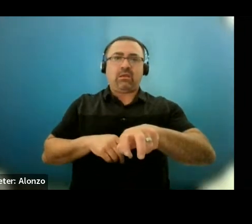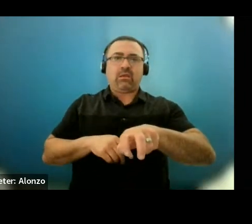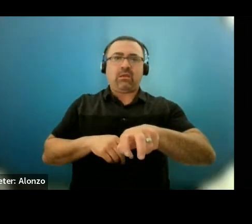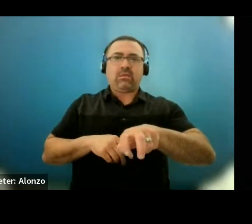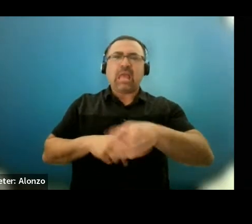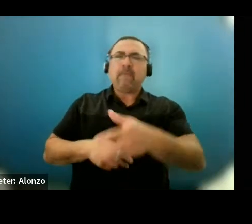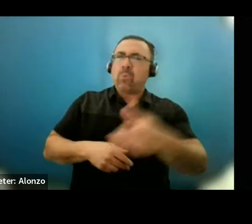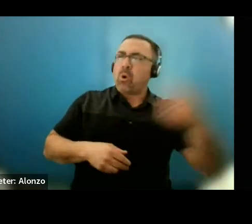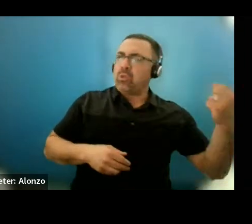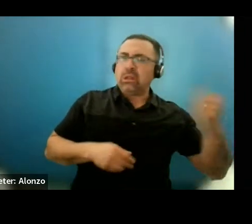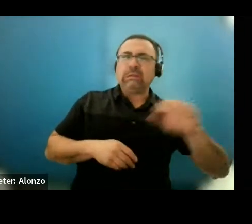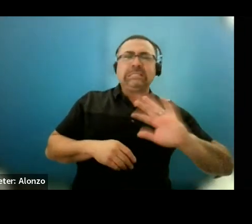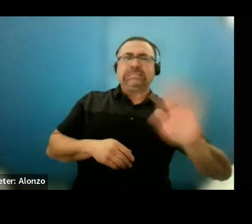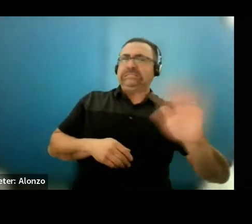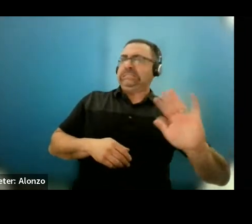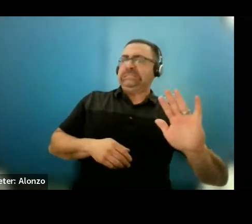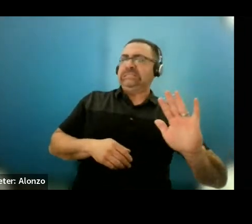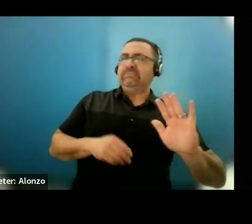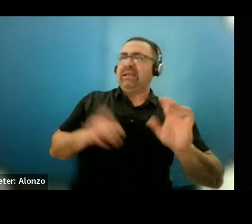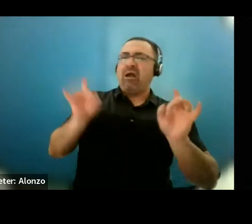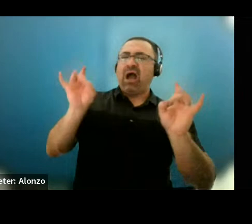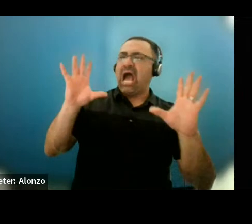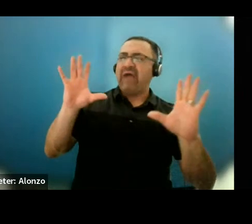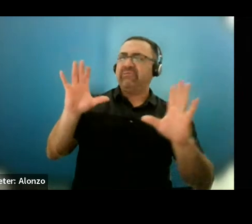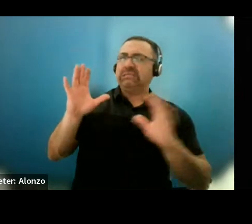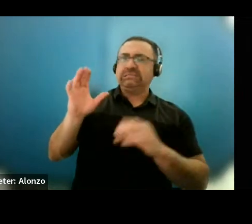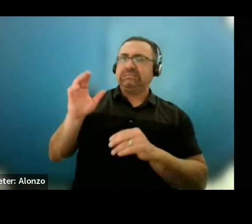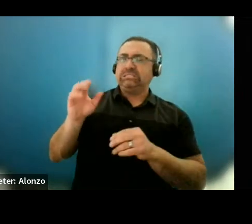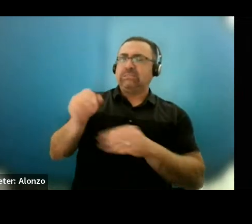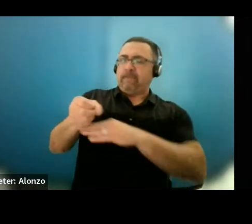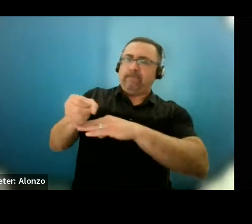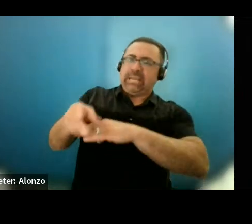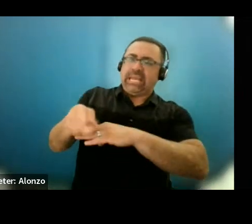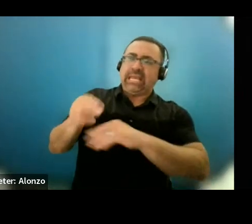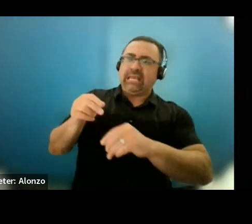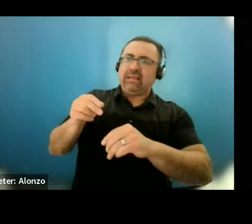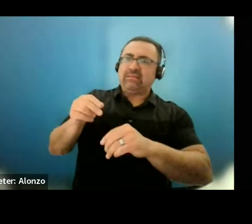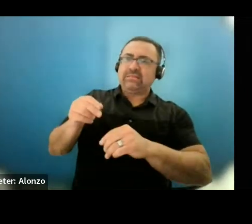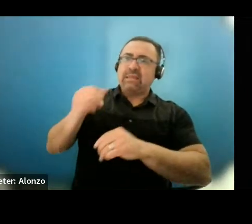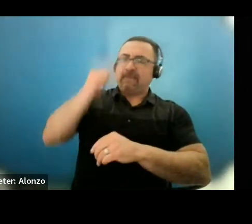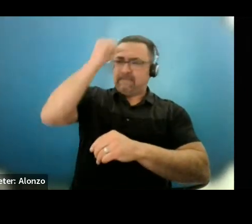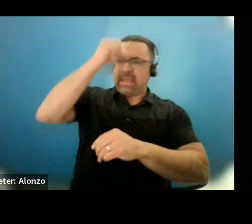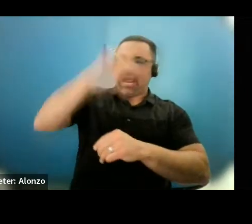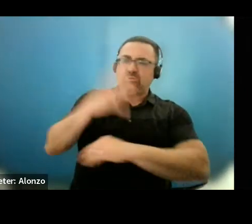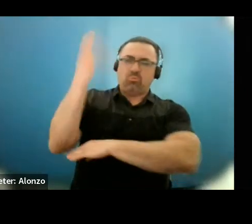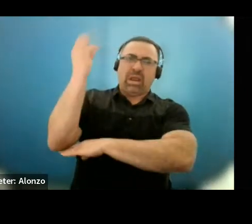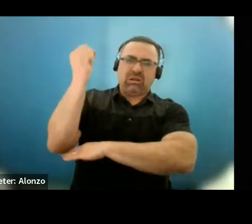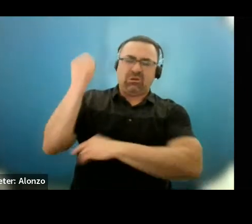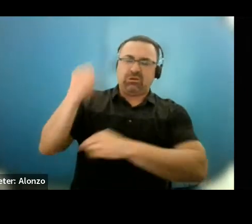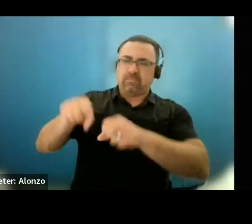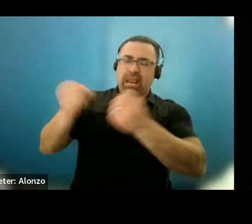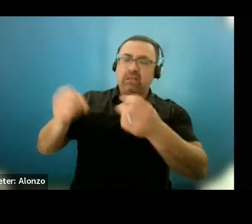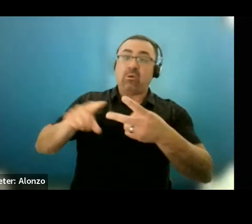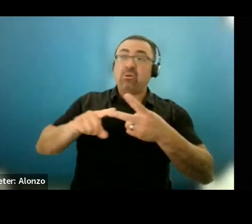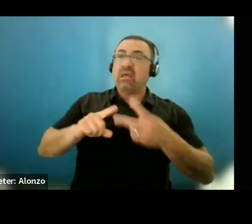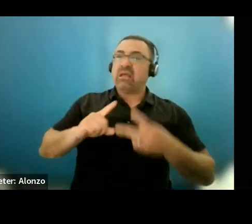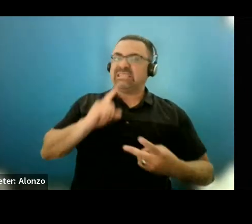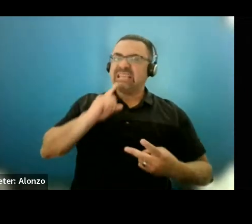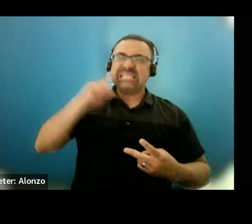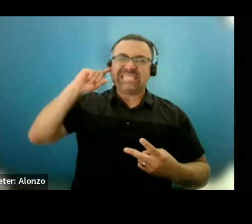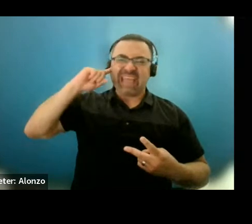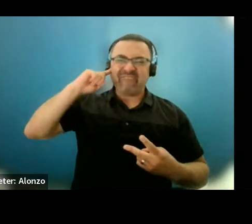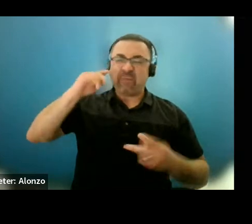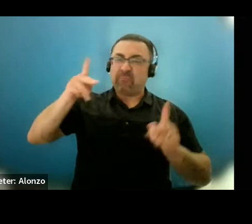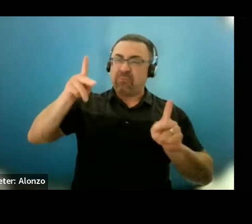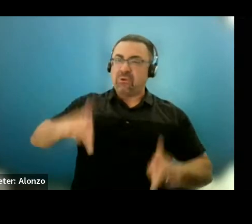woman beat the men's record. They said it would be terrible to have a deaf person beat the man's record. So it